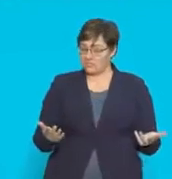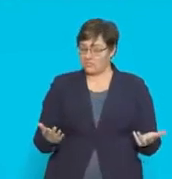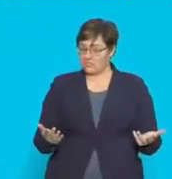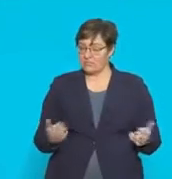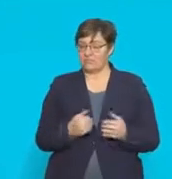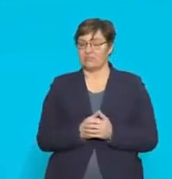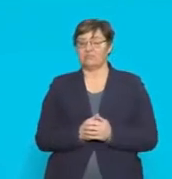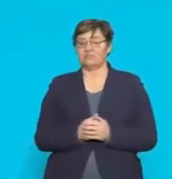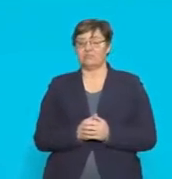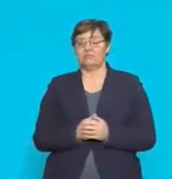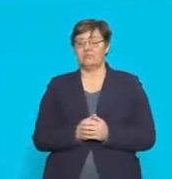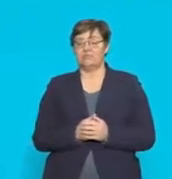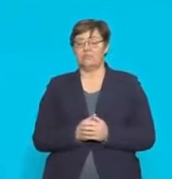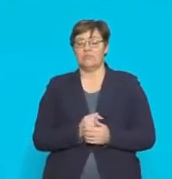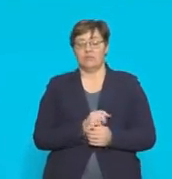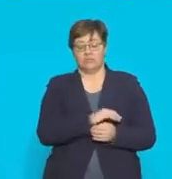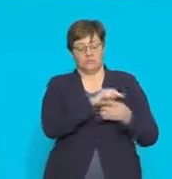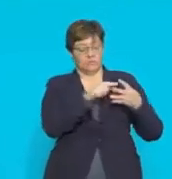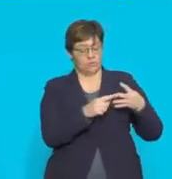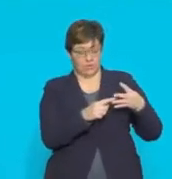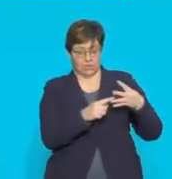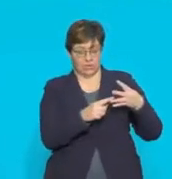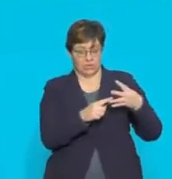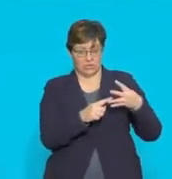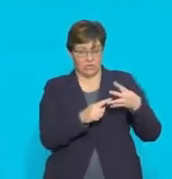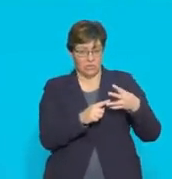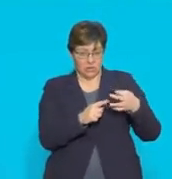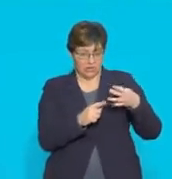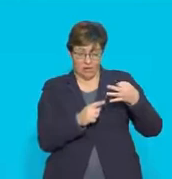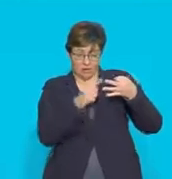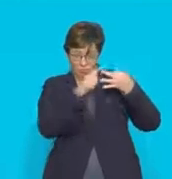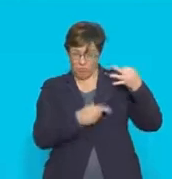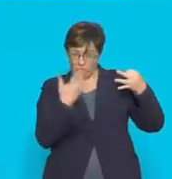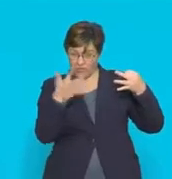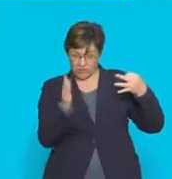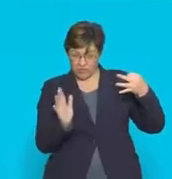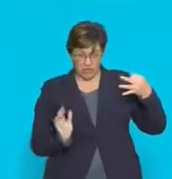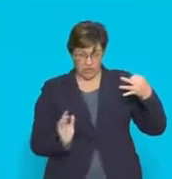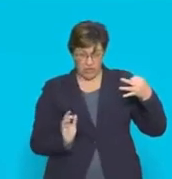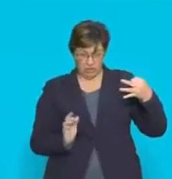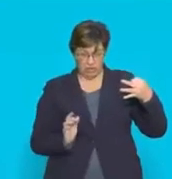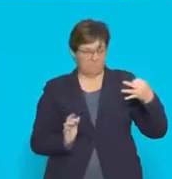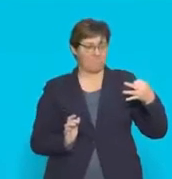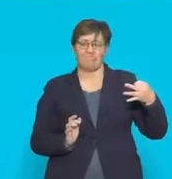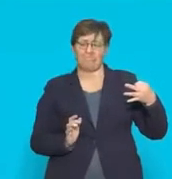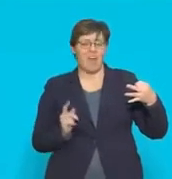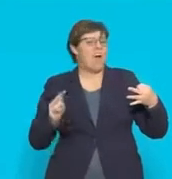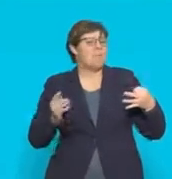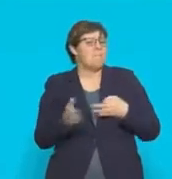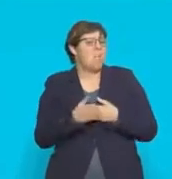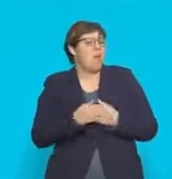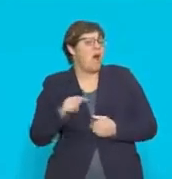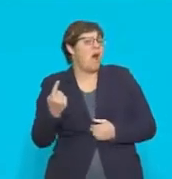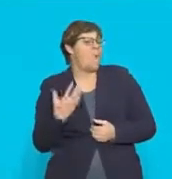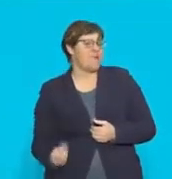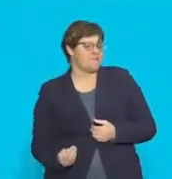context. But now, are those the only numbers that we have? If not, what else do you think we have? We've